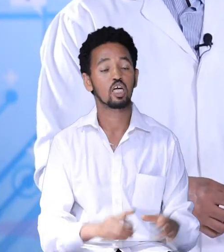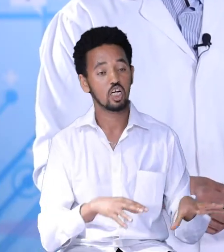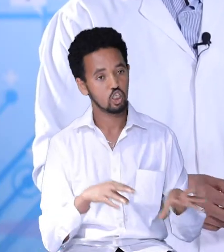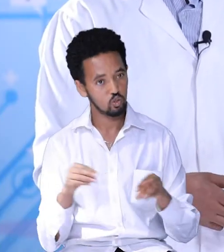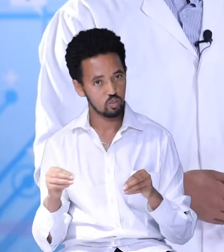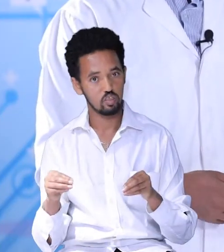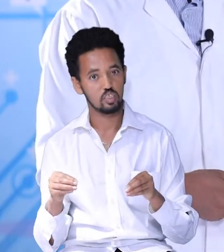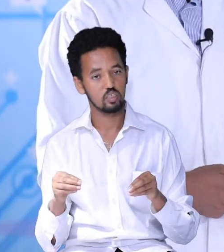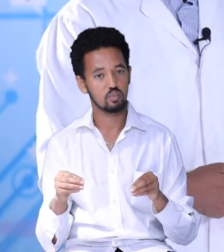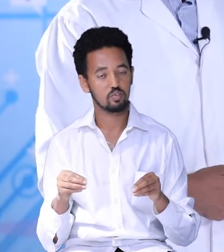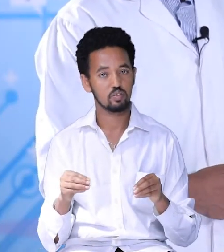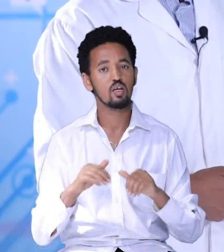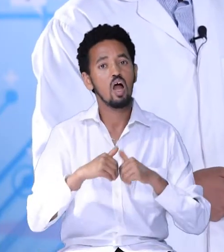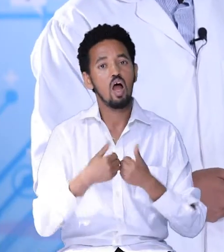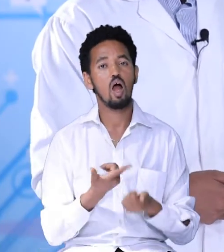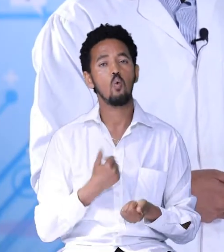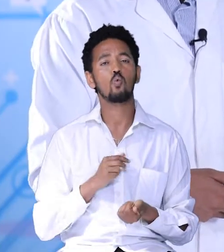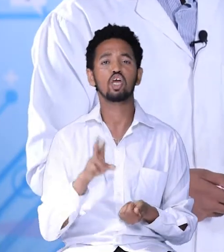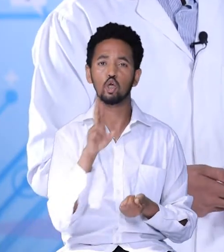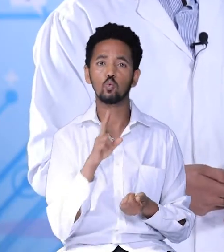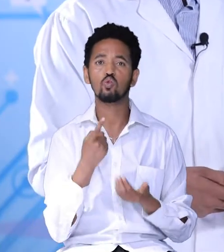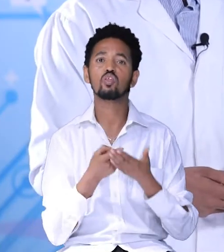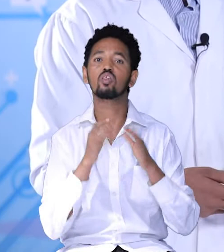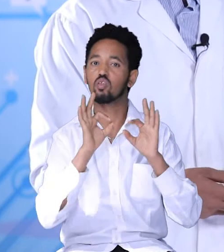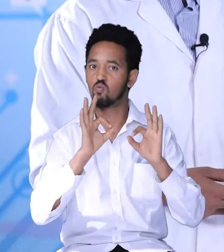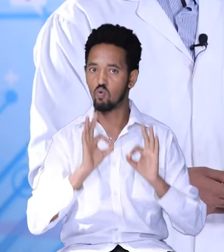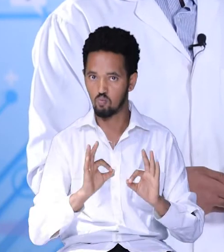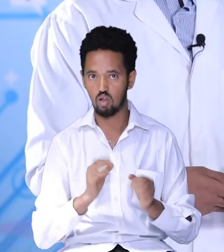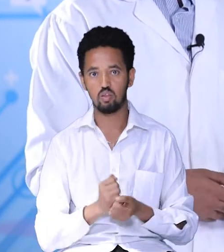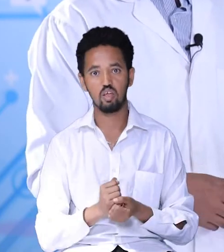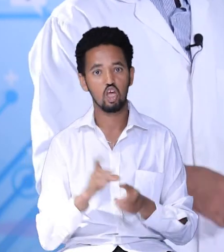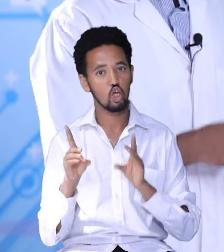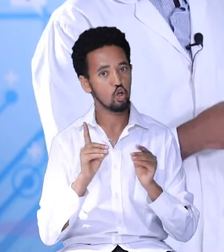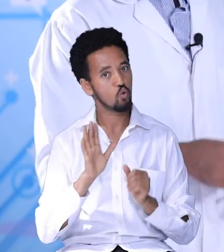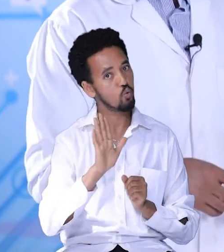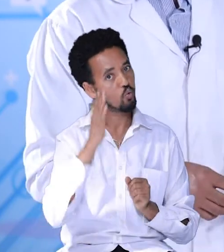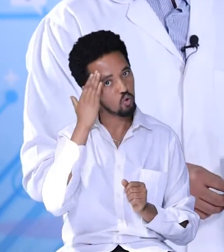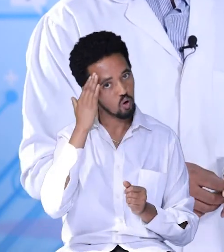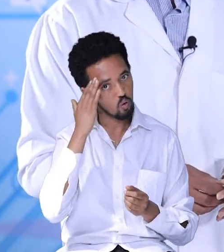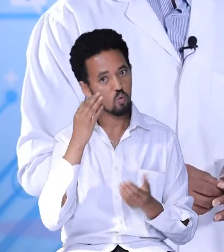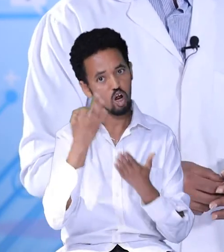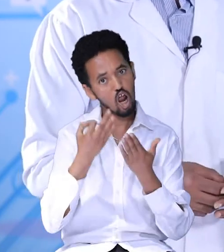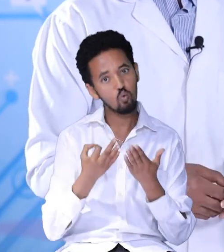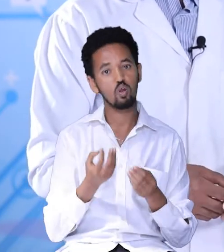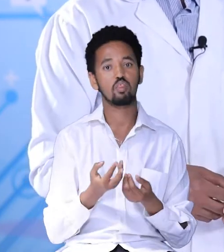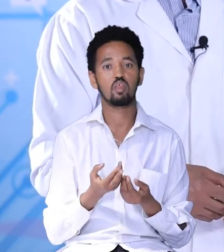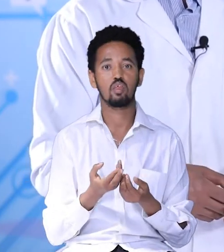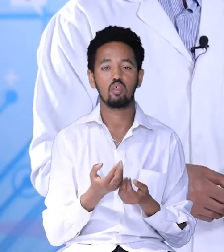Students, how we use these formulas? Do you know how to calculate crude death